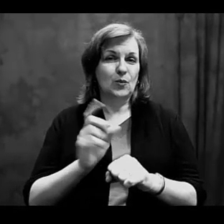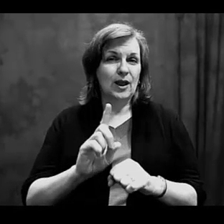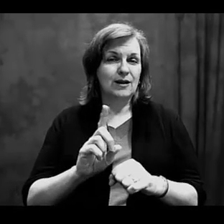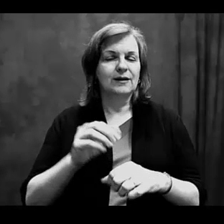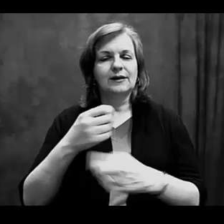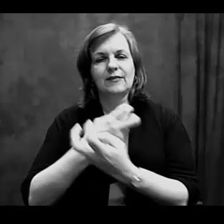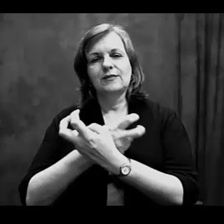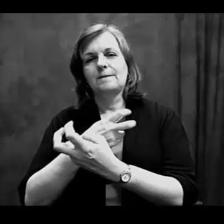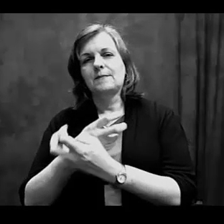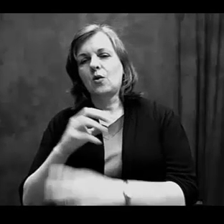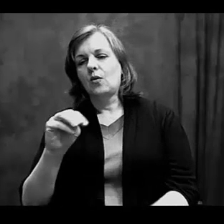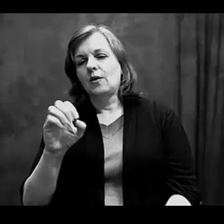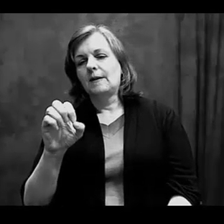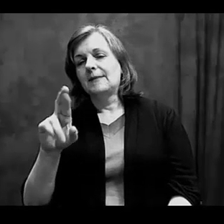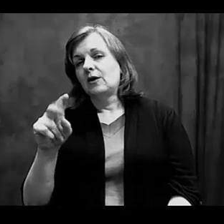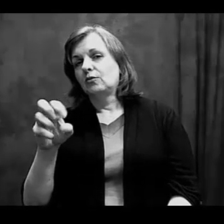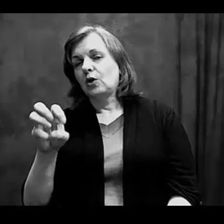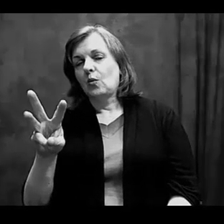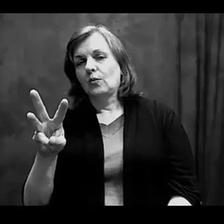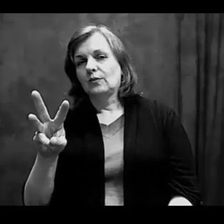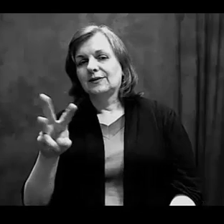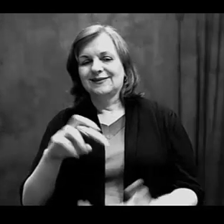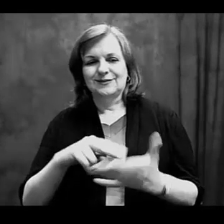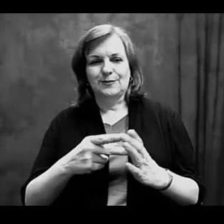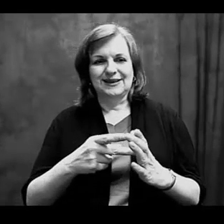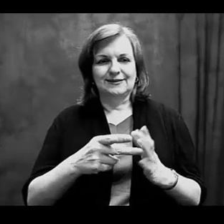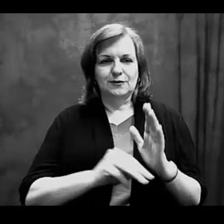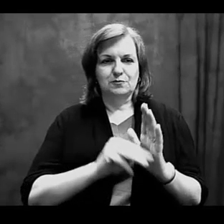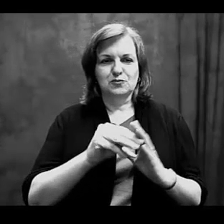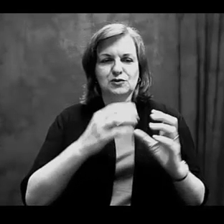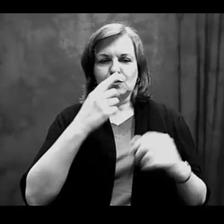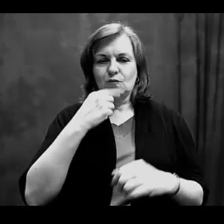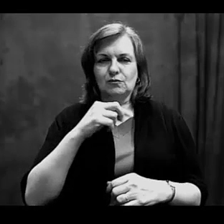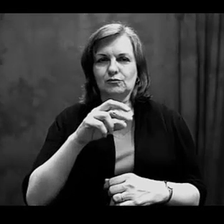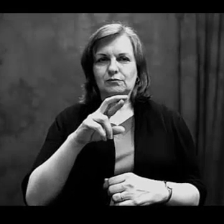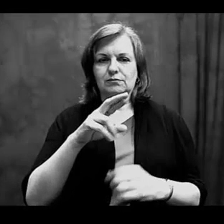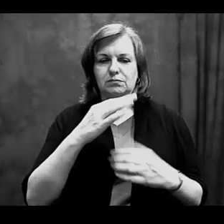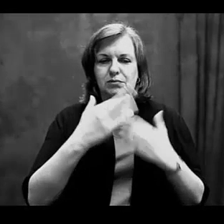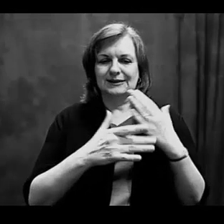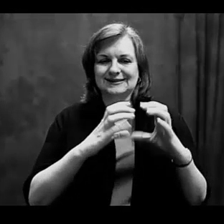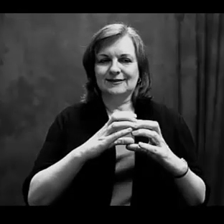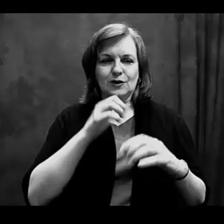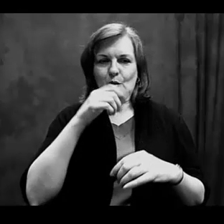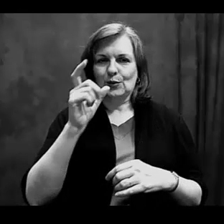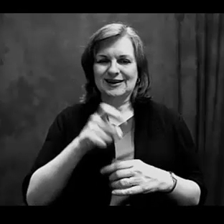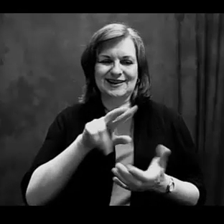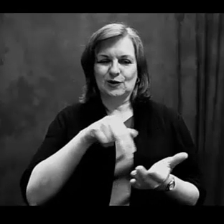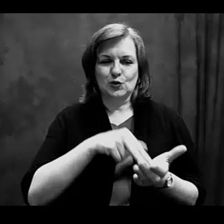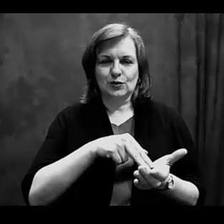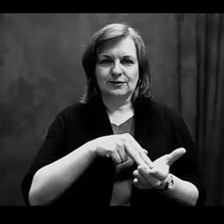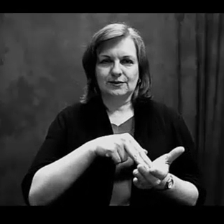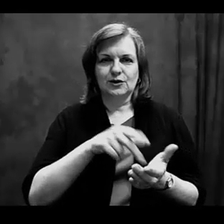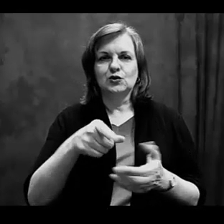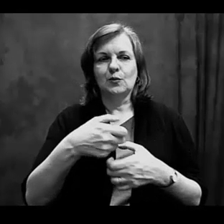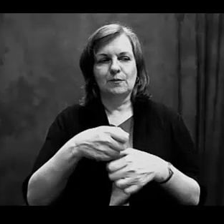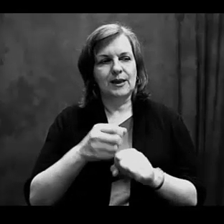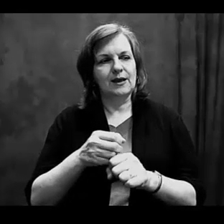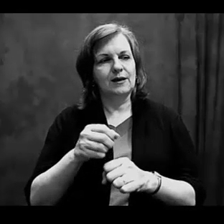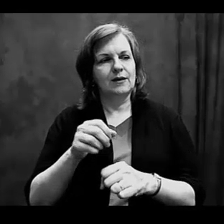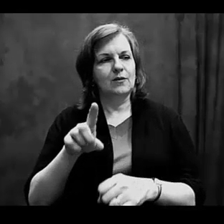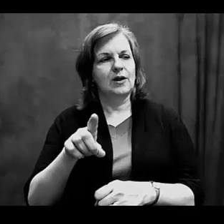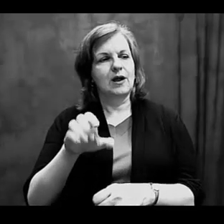they are dependent on the bone marrow to make more of themselves. They don't need those organelles. You make about